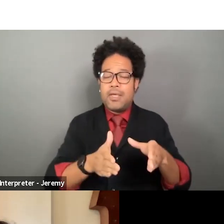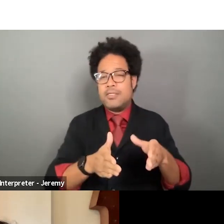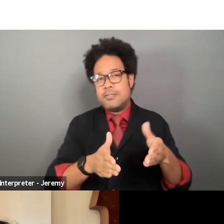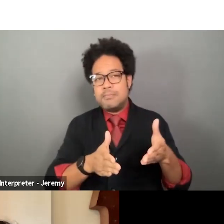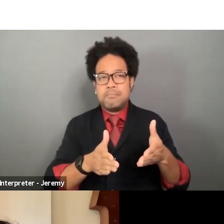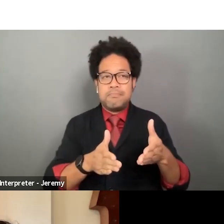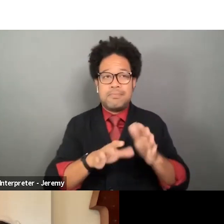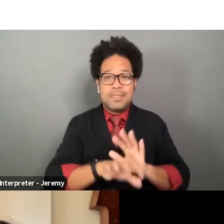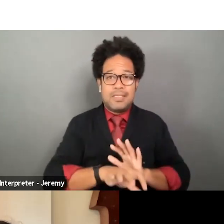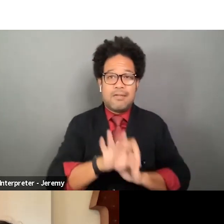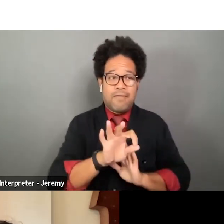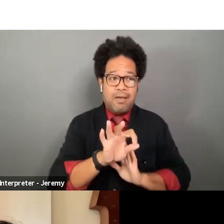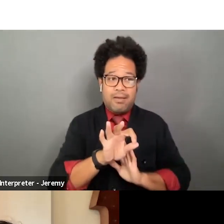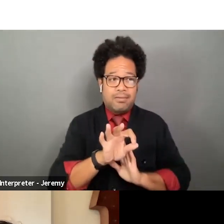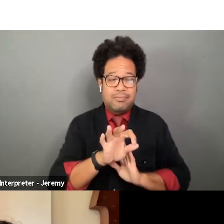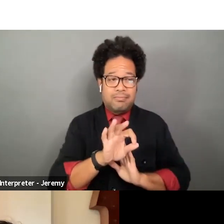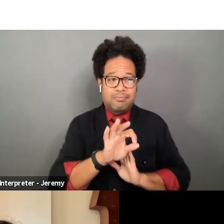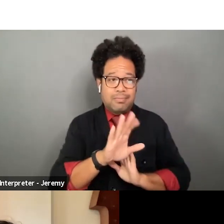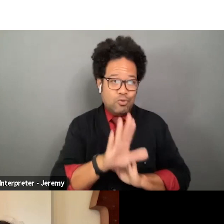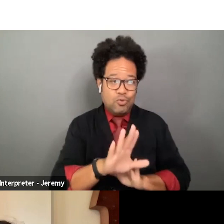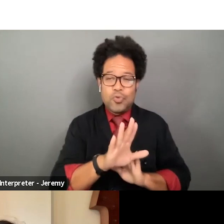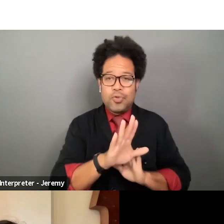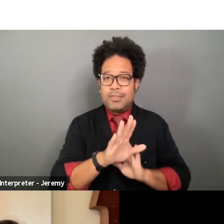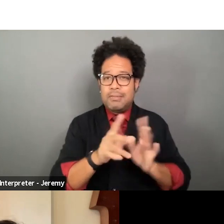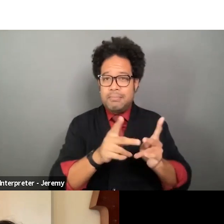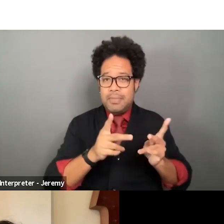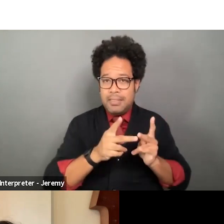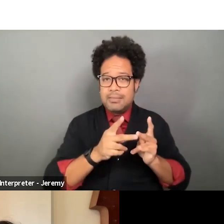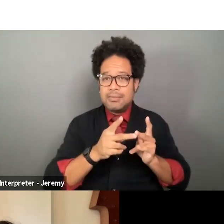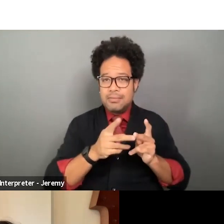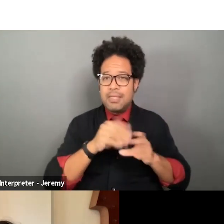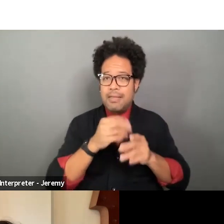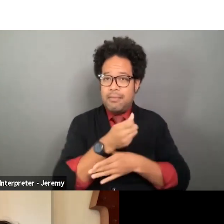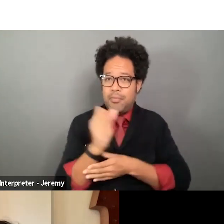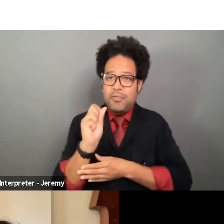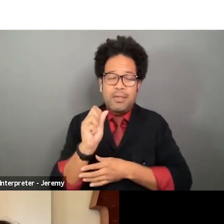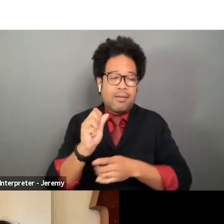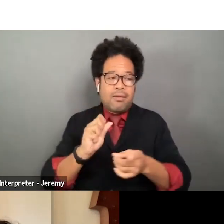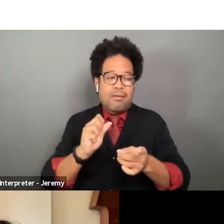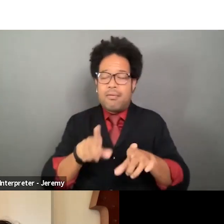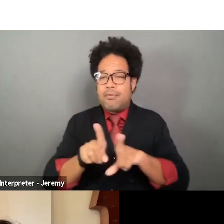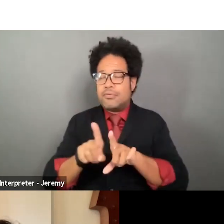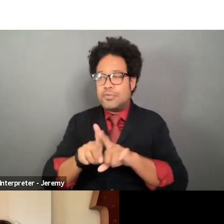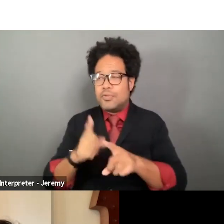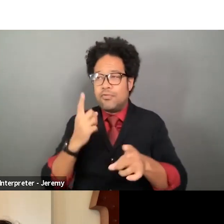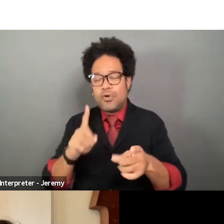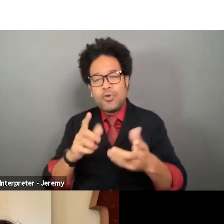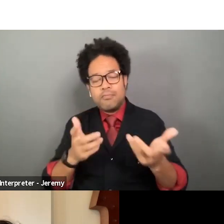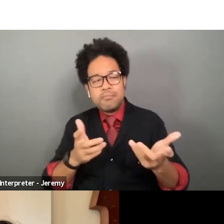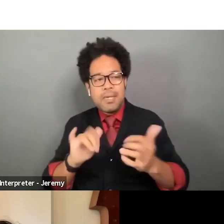both find one's place in the movement, um, and also for